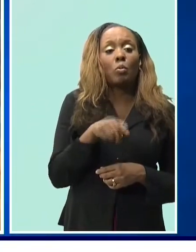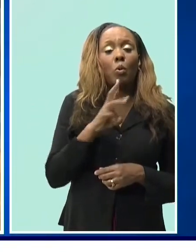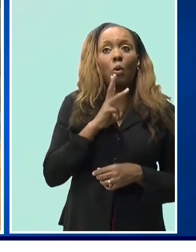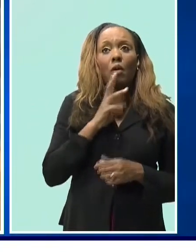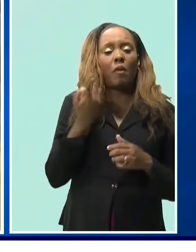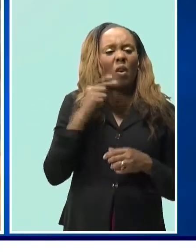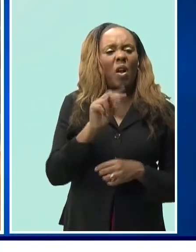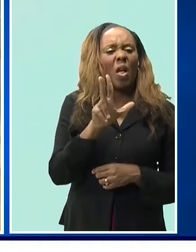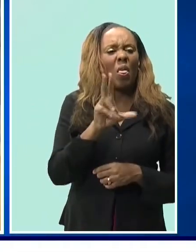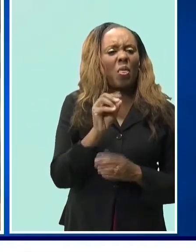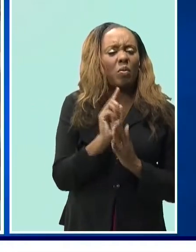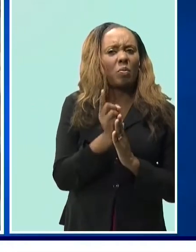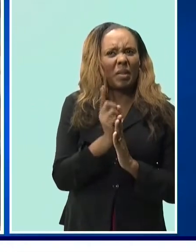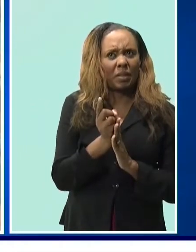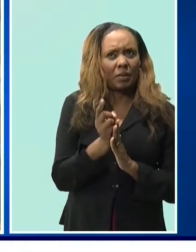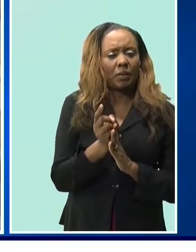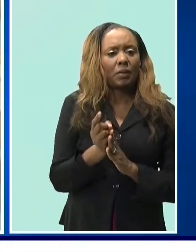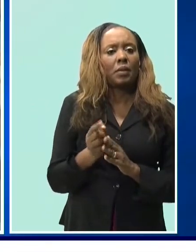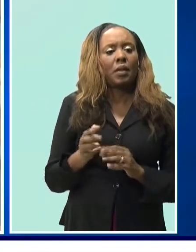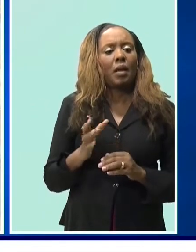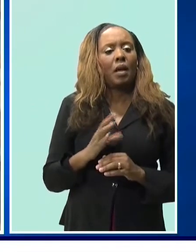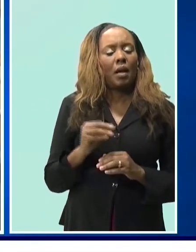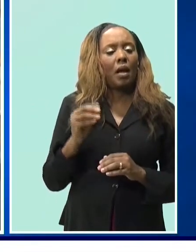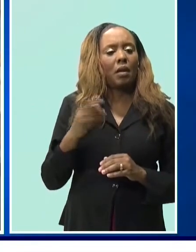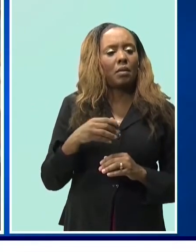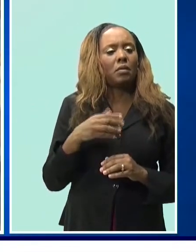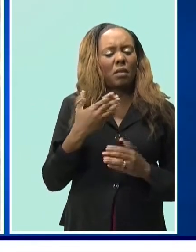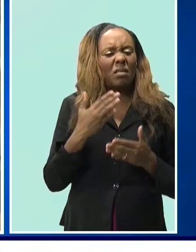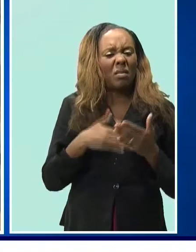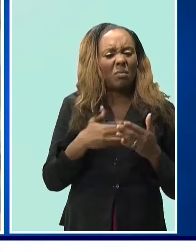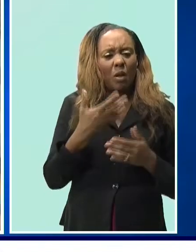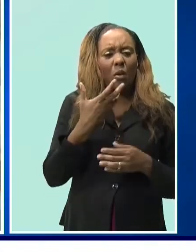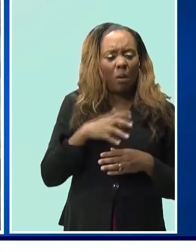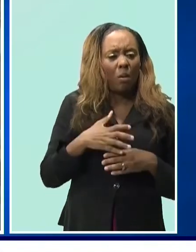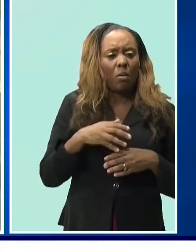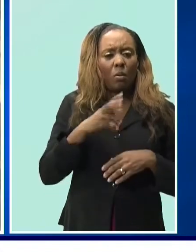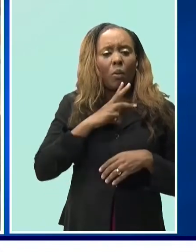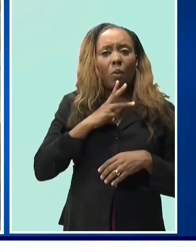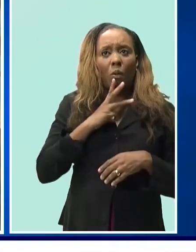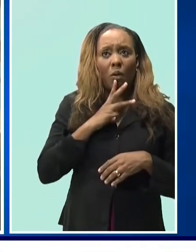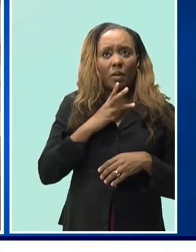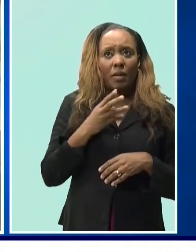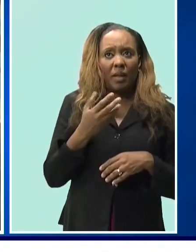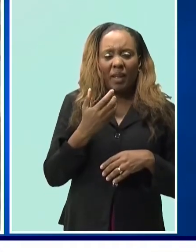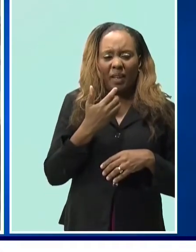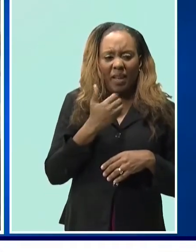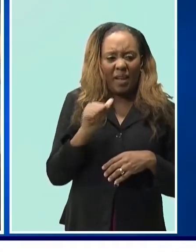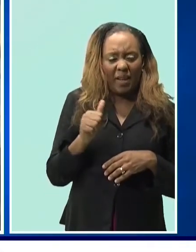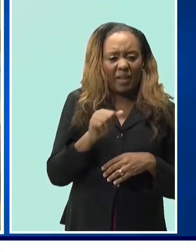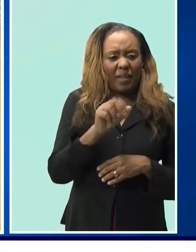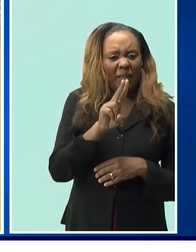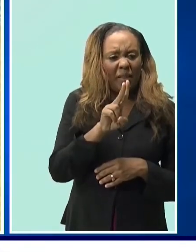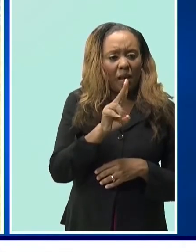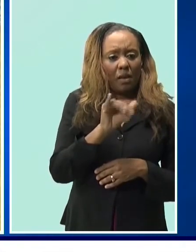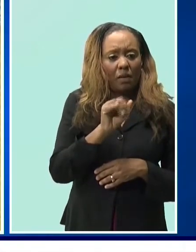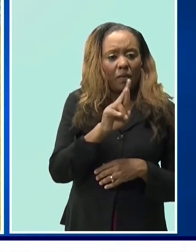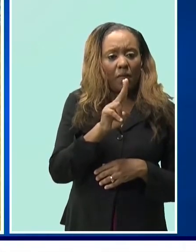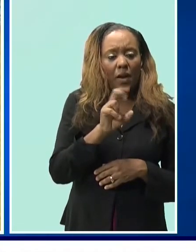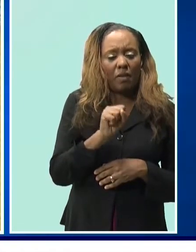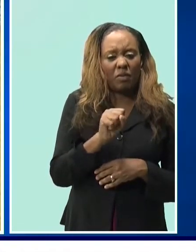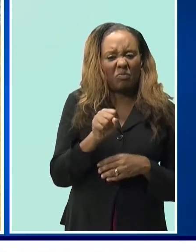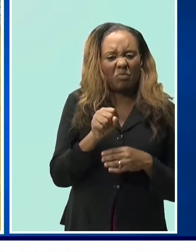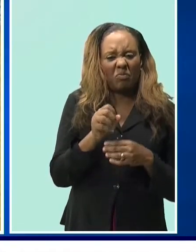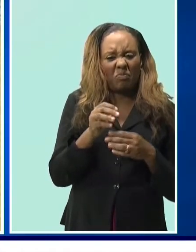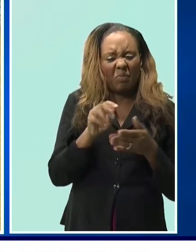keeping the water at 70 degrees Celsius or higher. That will deactivate any virus or bacteria. Store in